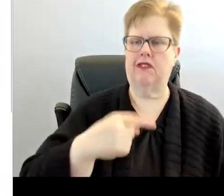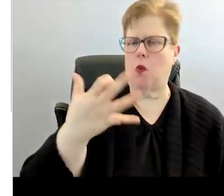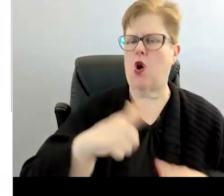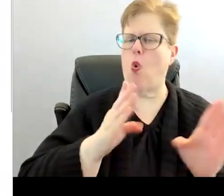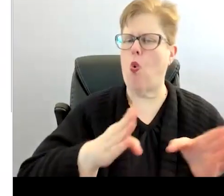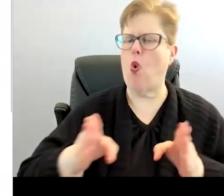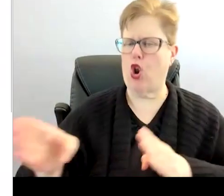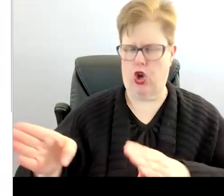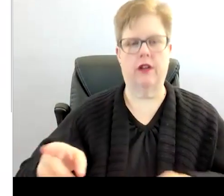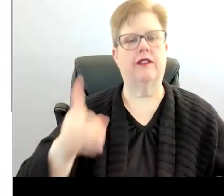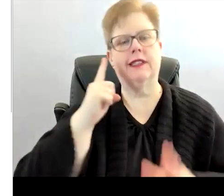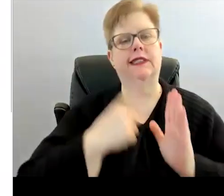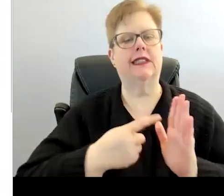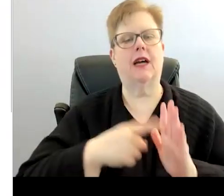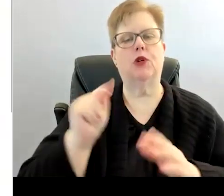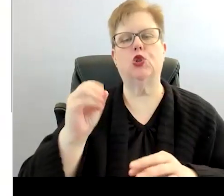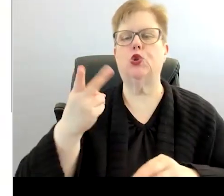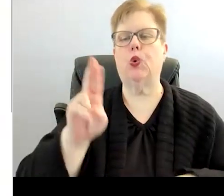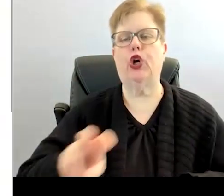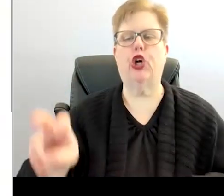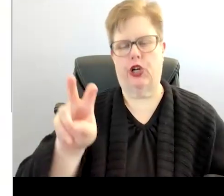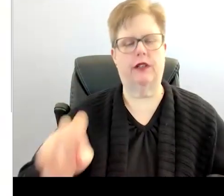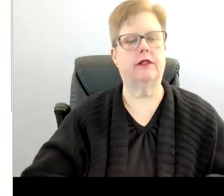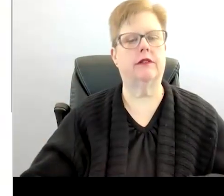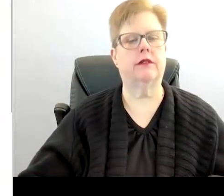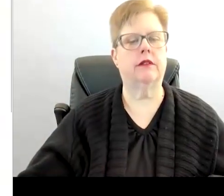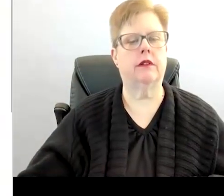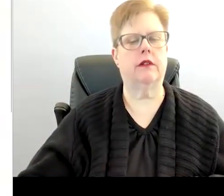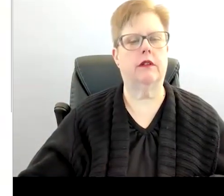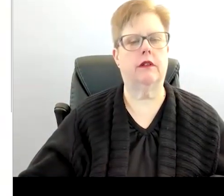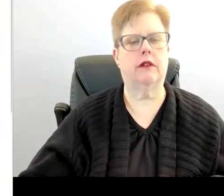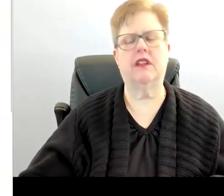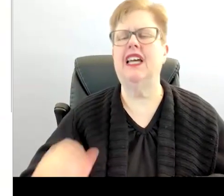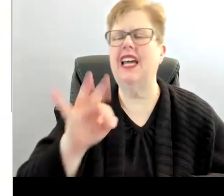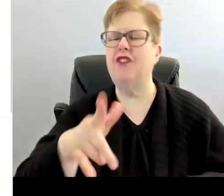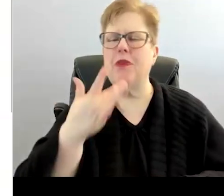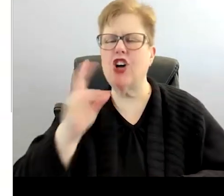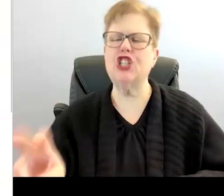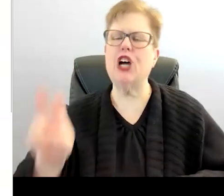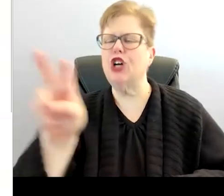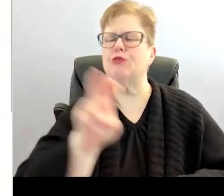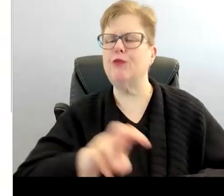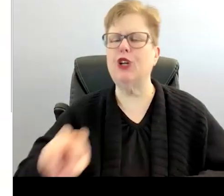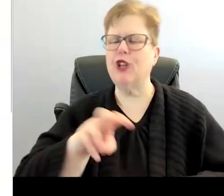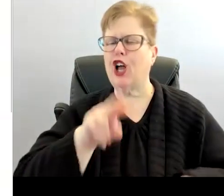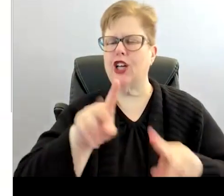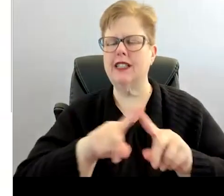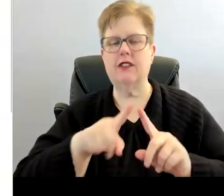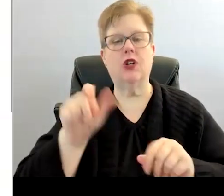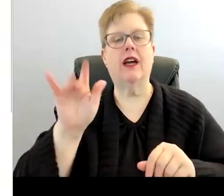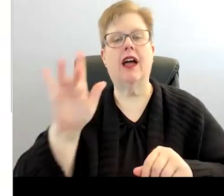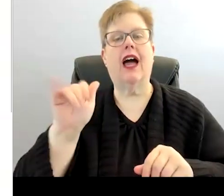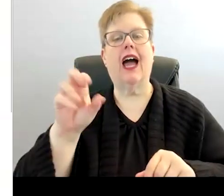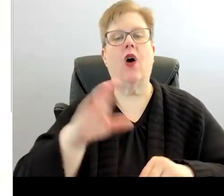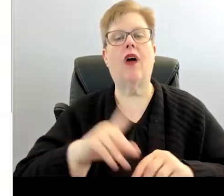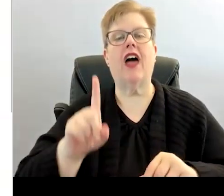order. So for example, here's a tour. If you realize you want to jump around, you can click this little arrow here on